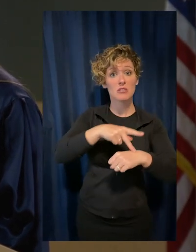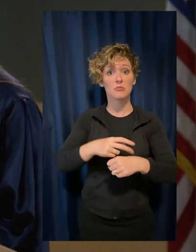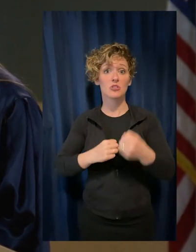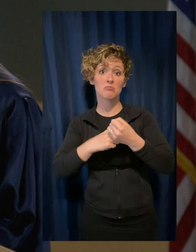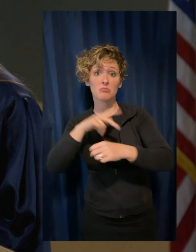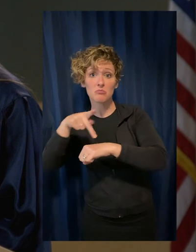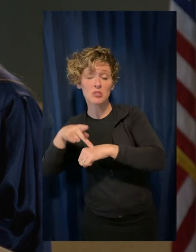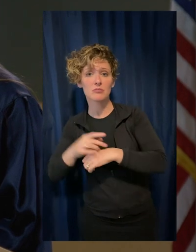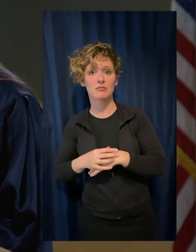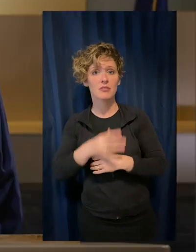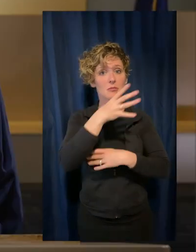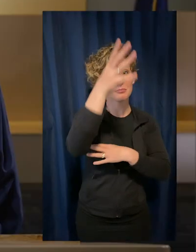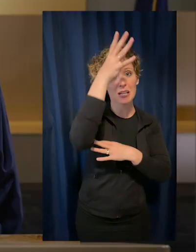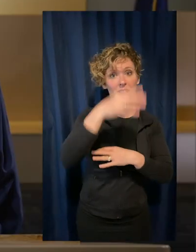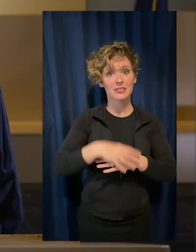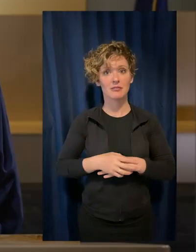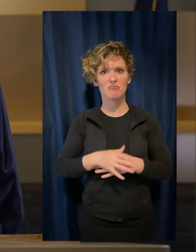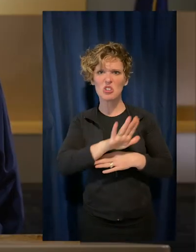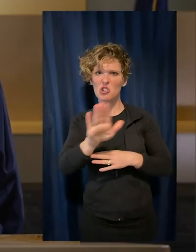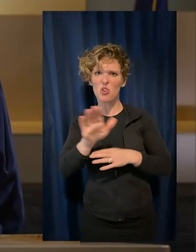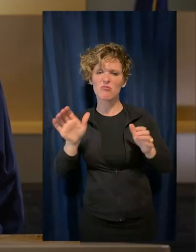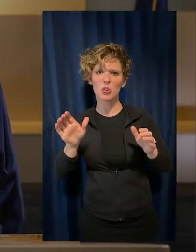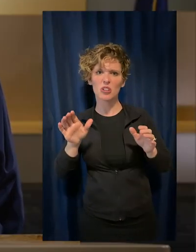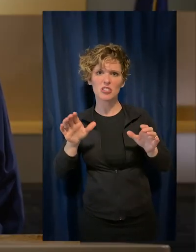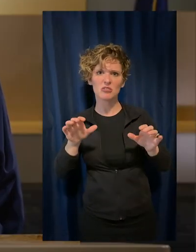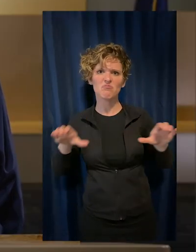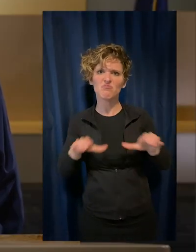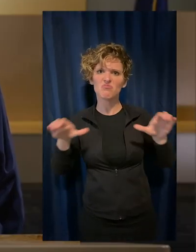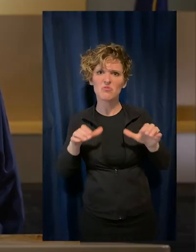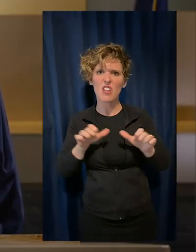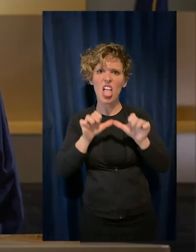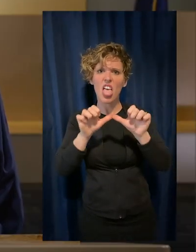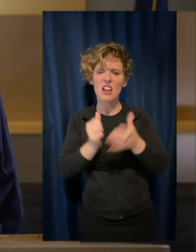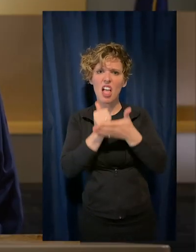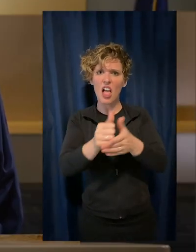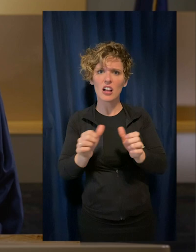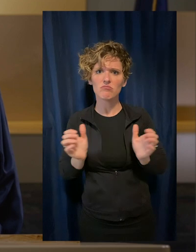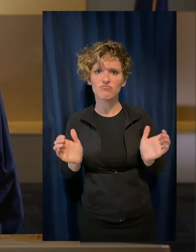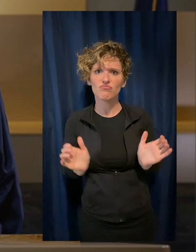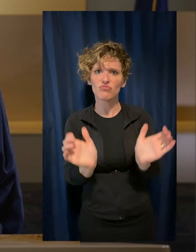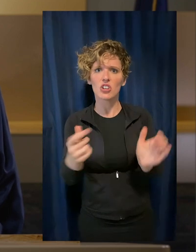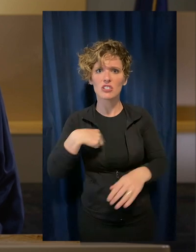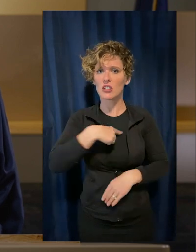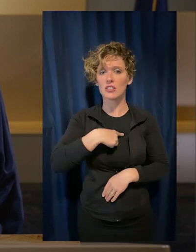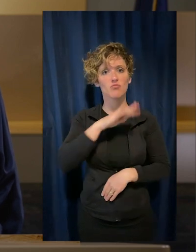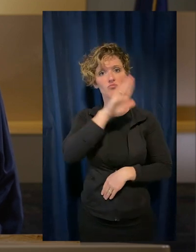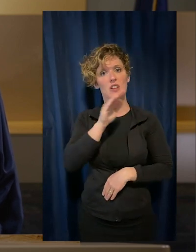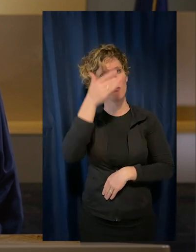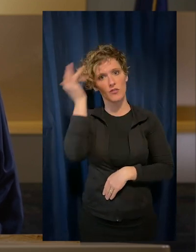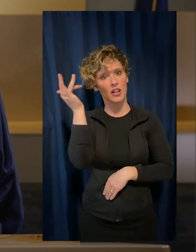parents. Your efforts to keep us on track and out of trouble have been above and beyond, highly appreciated, and will never be